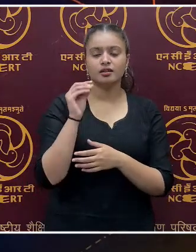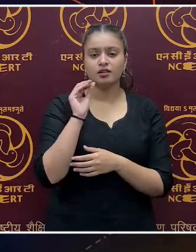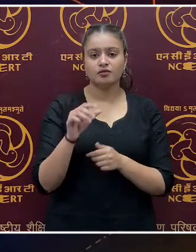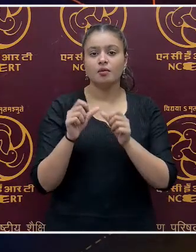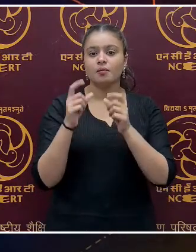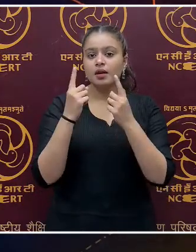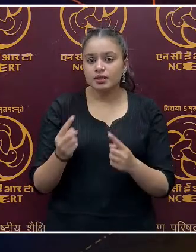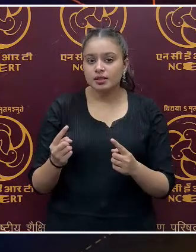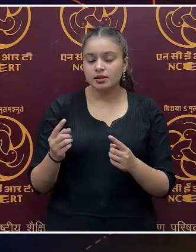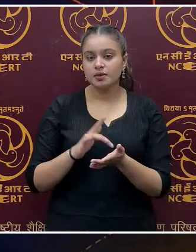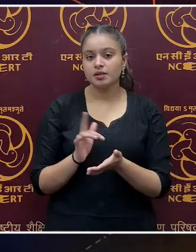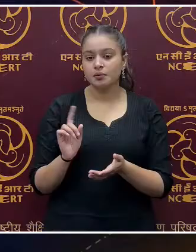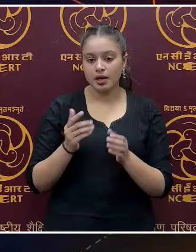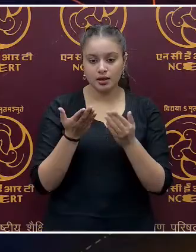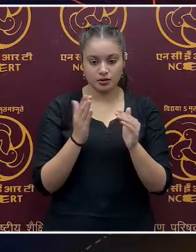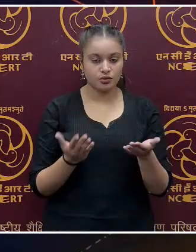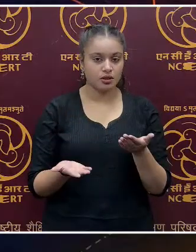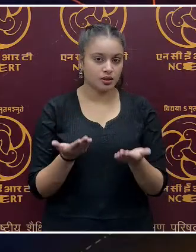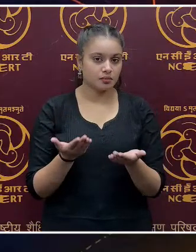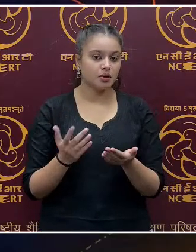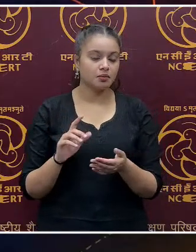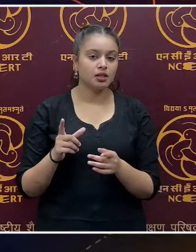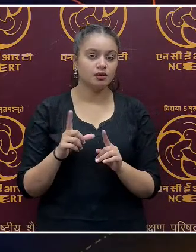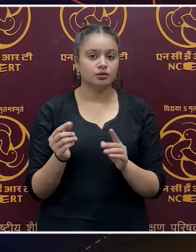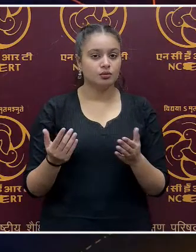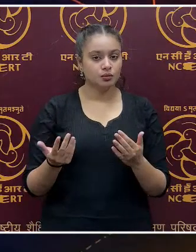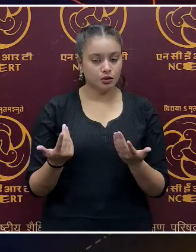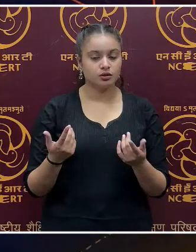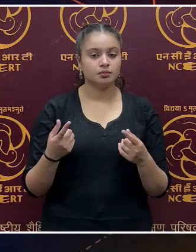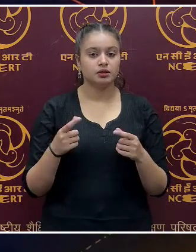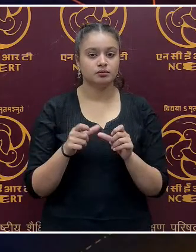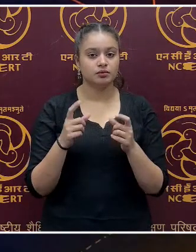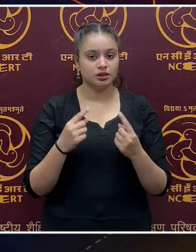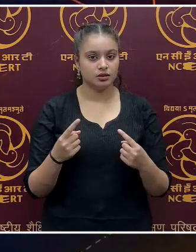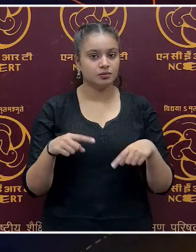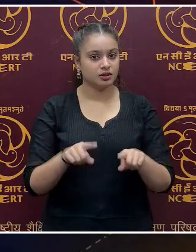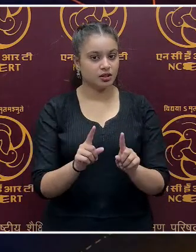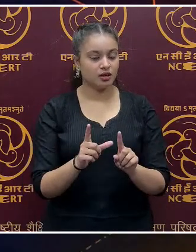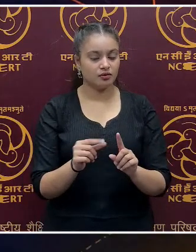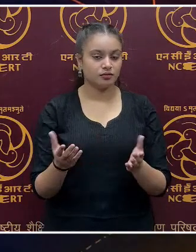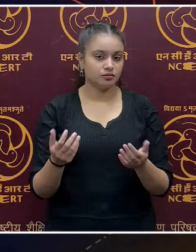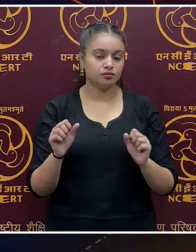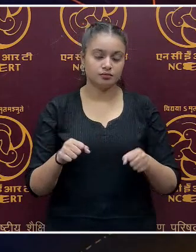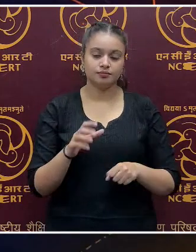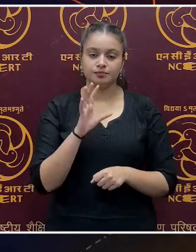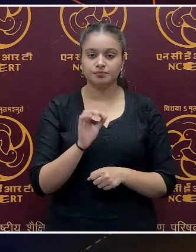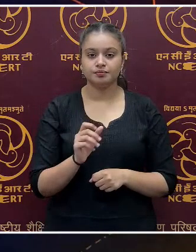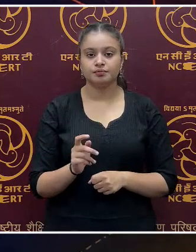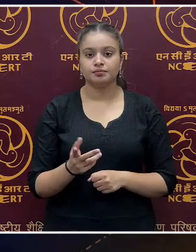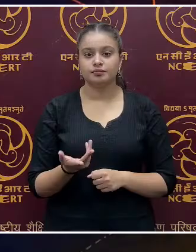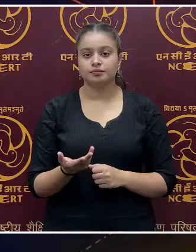assessment part? Maybe students can do the assessment part themselves. Sure, ma'am.